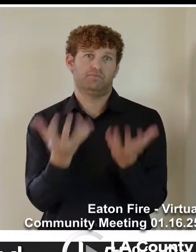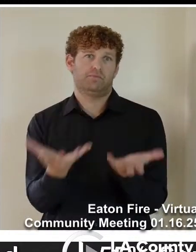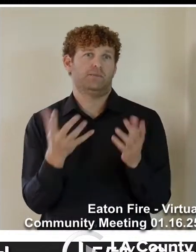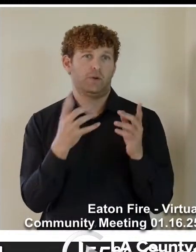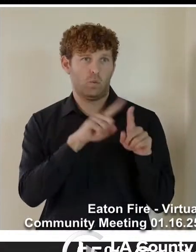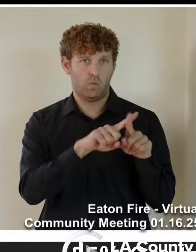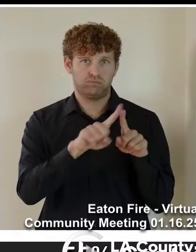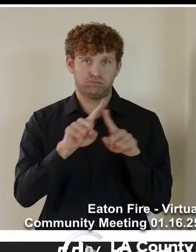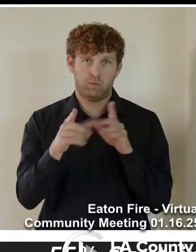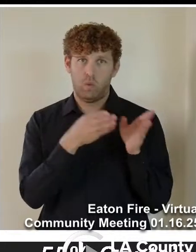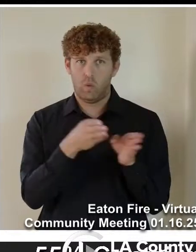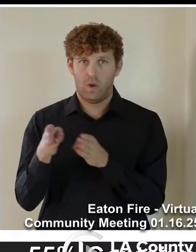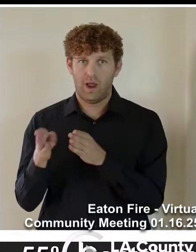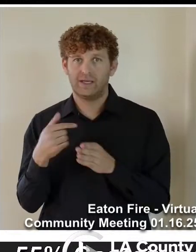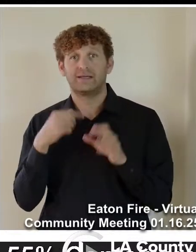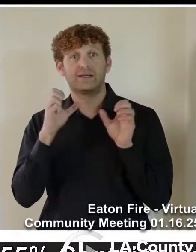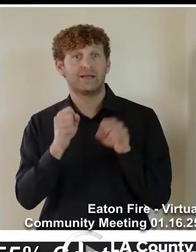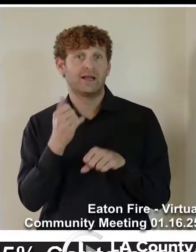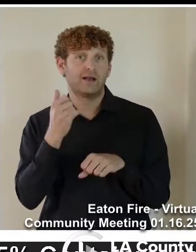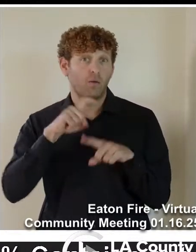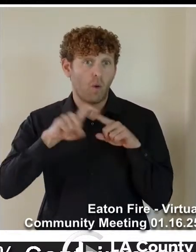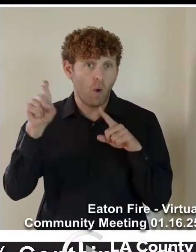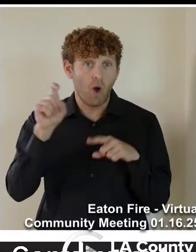do that by calling us at